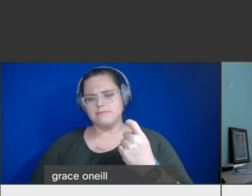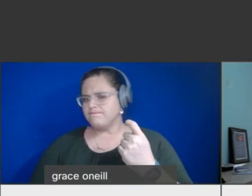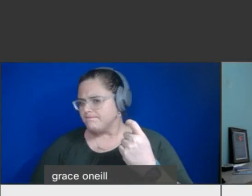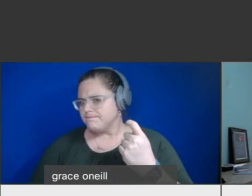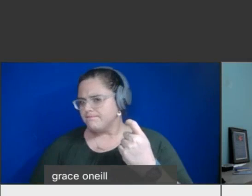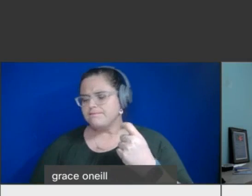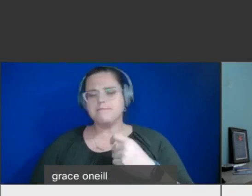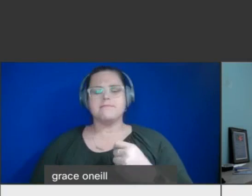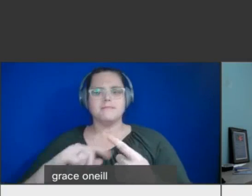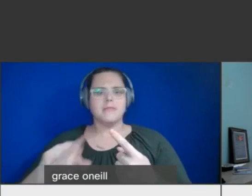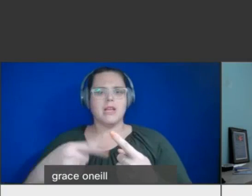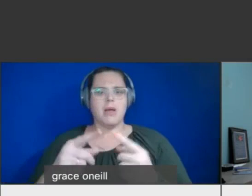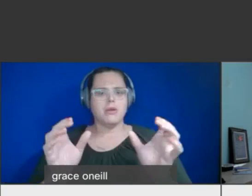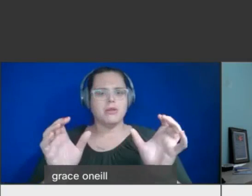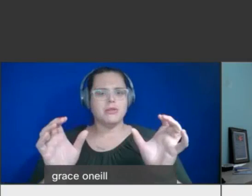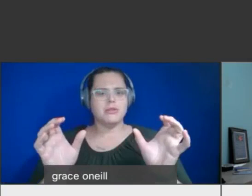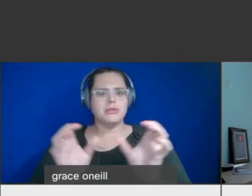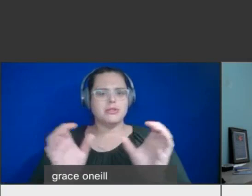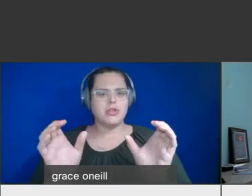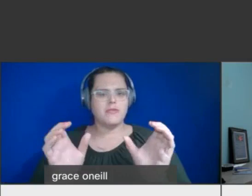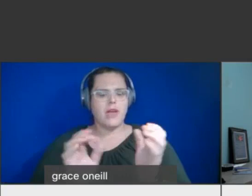certified medication technicians.